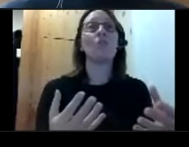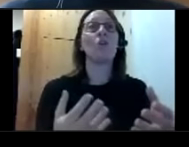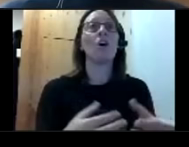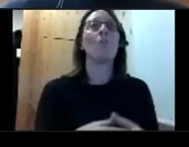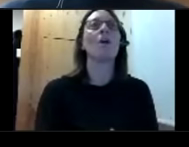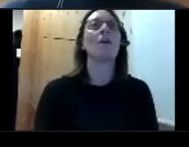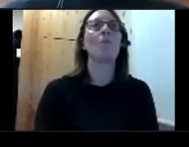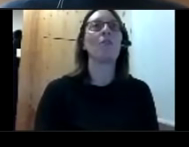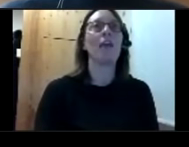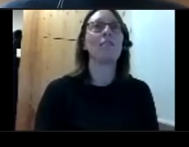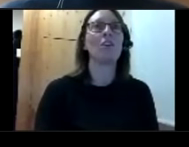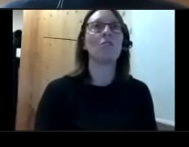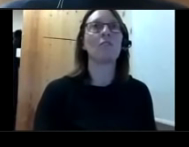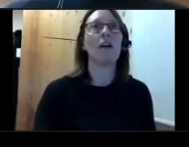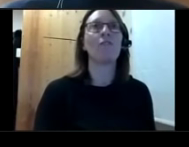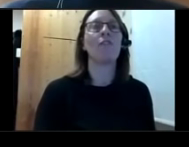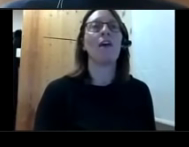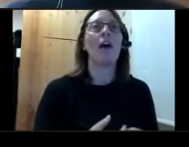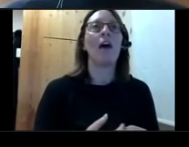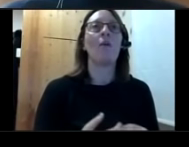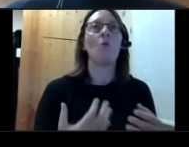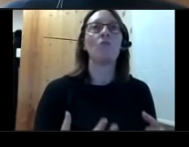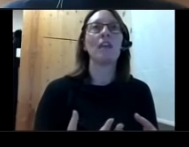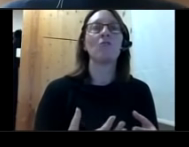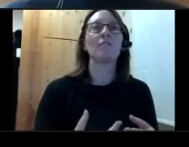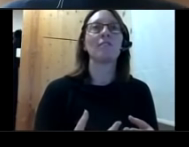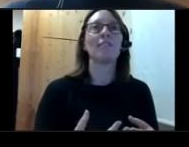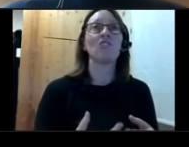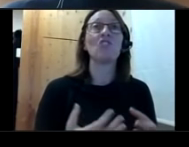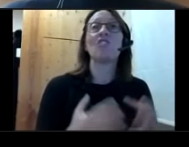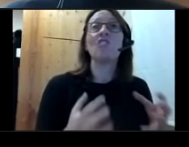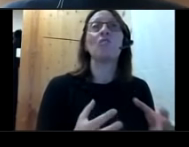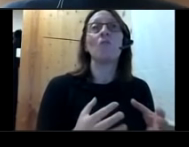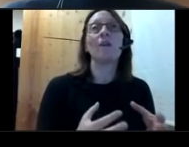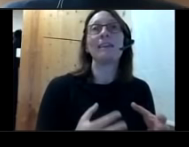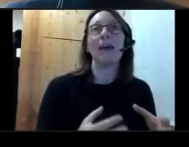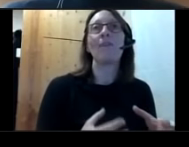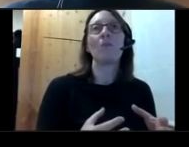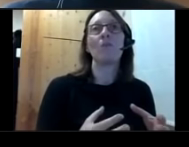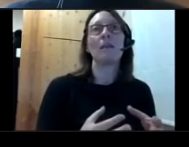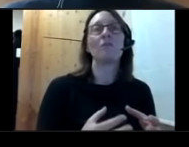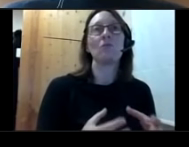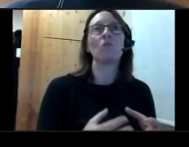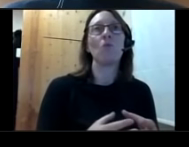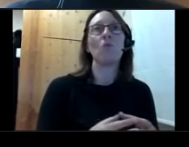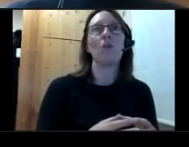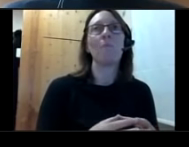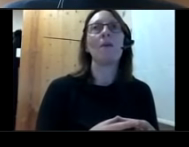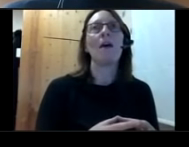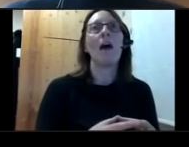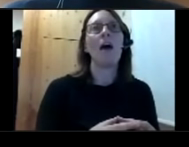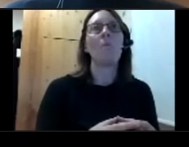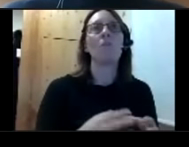if you're working with internal staff or stakeholders, students? You should be already having a process to support